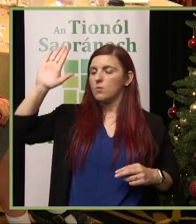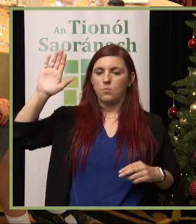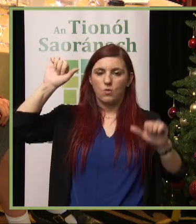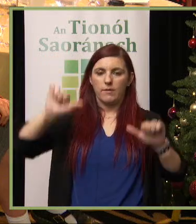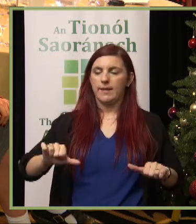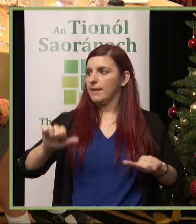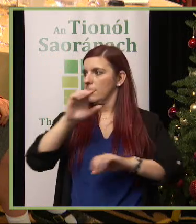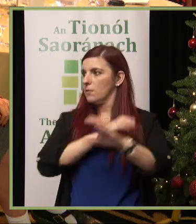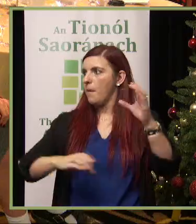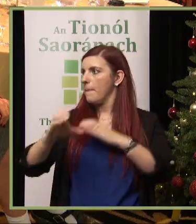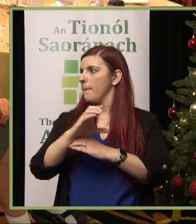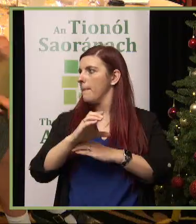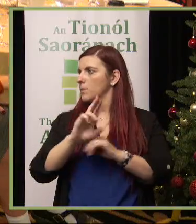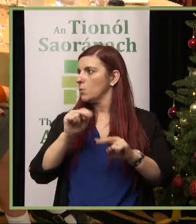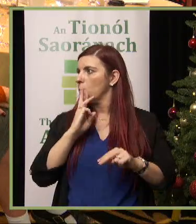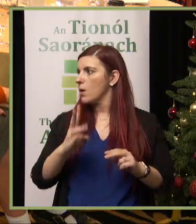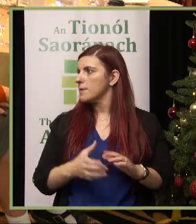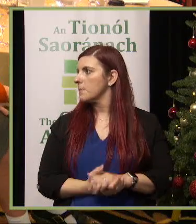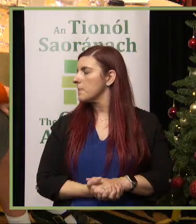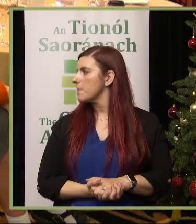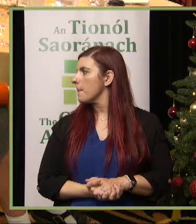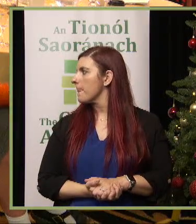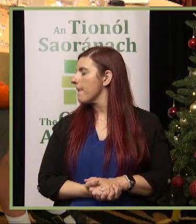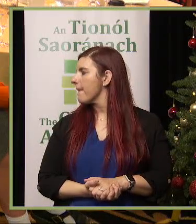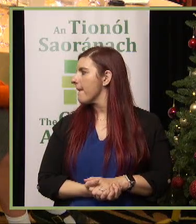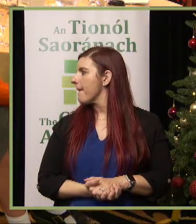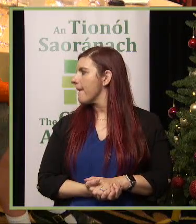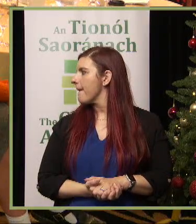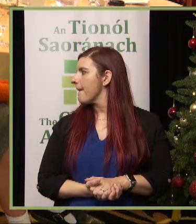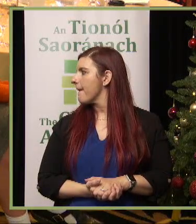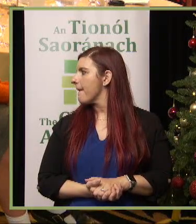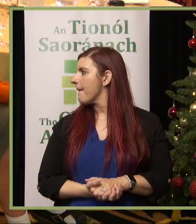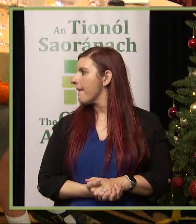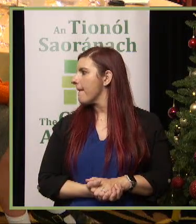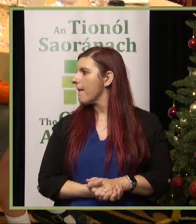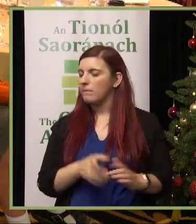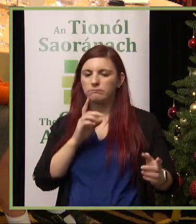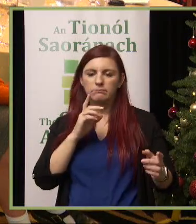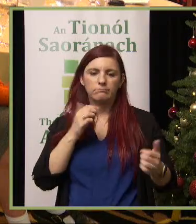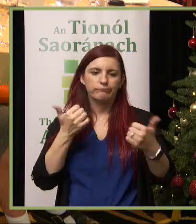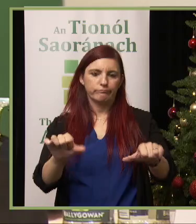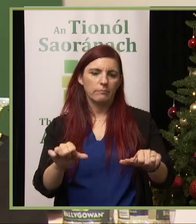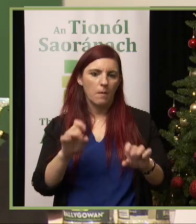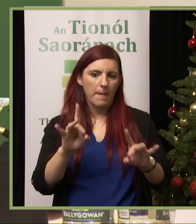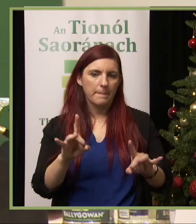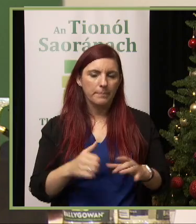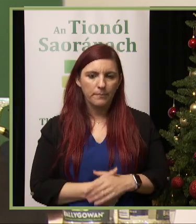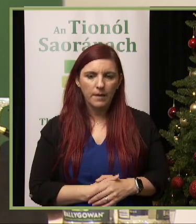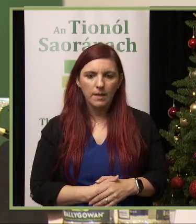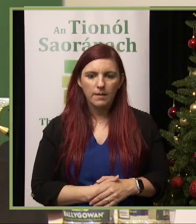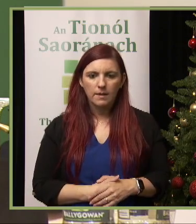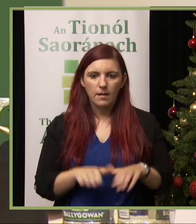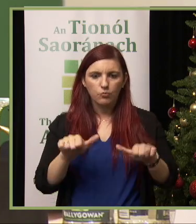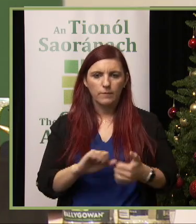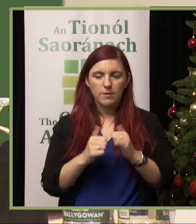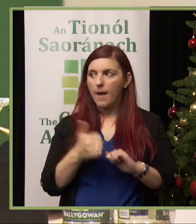agree to this new wording. All in favour? Okay. That's carried. Thank you. Okay. Anything else in